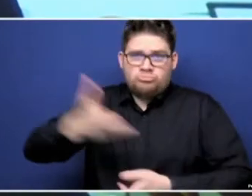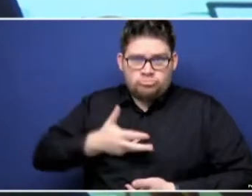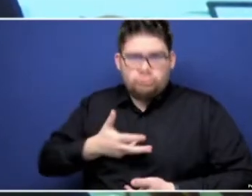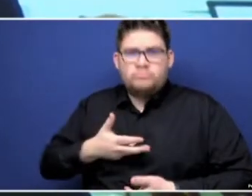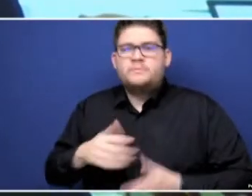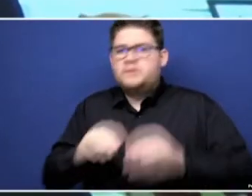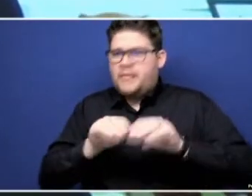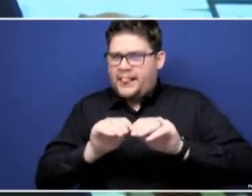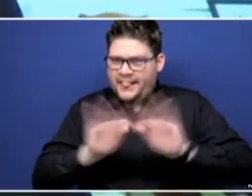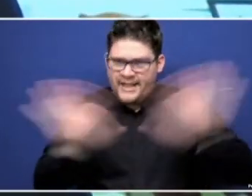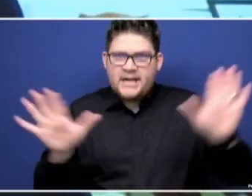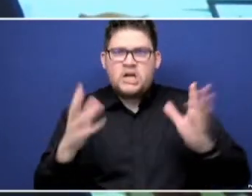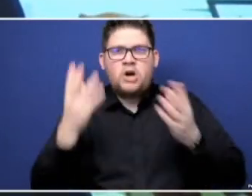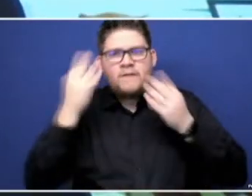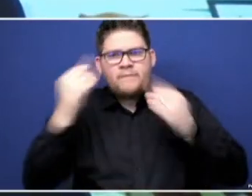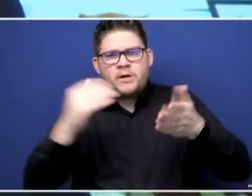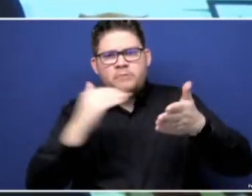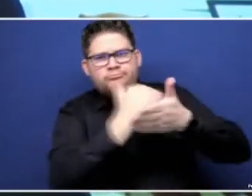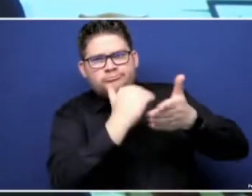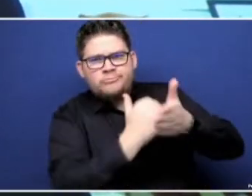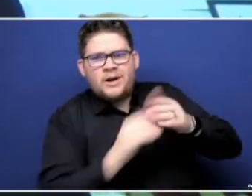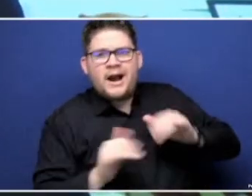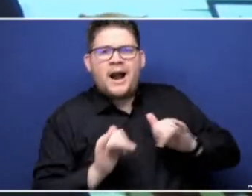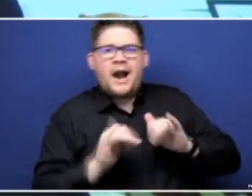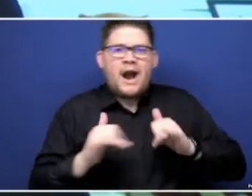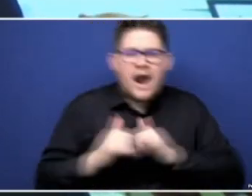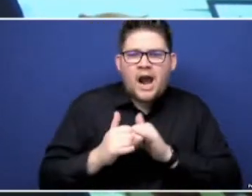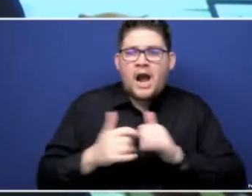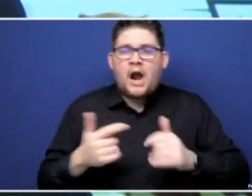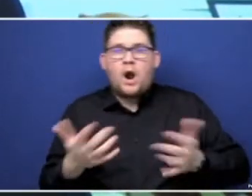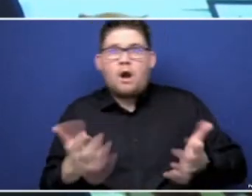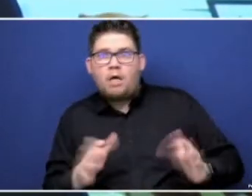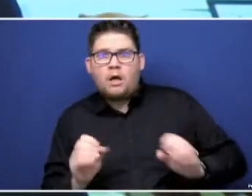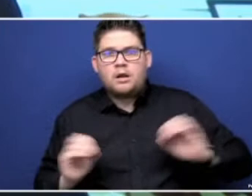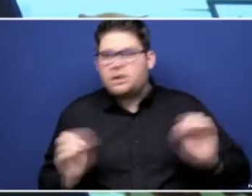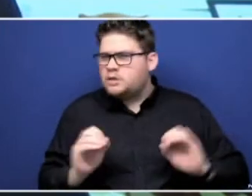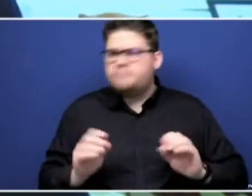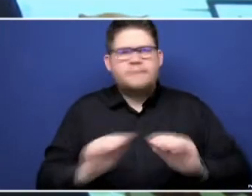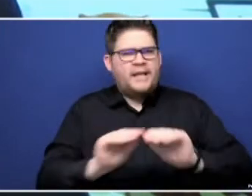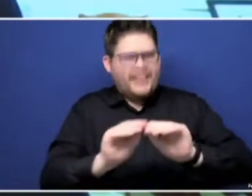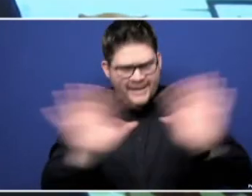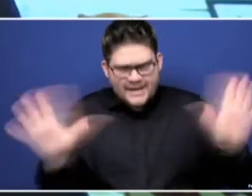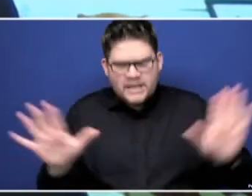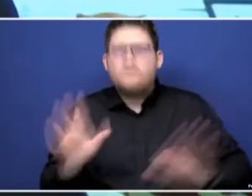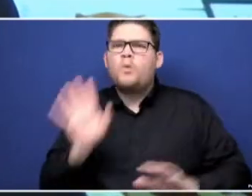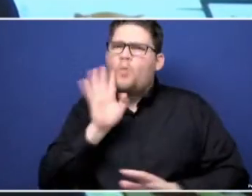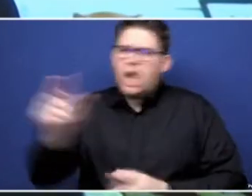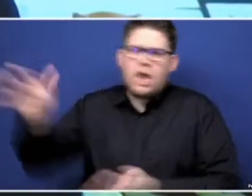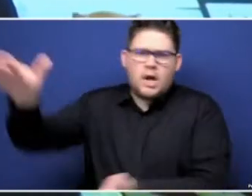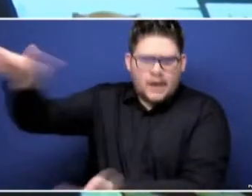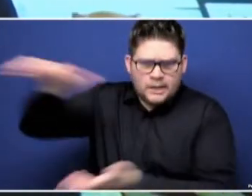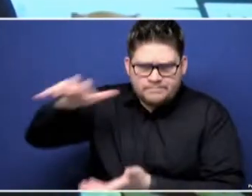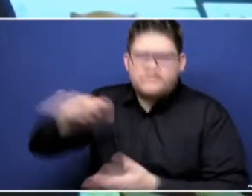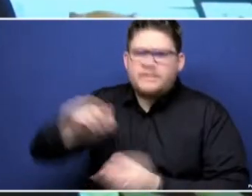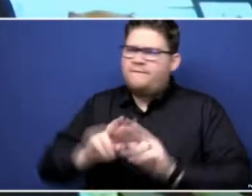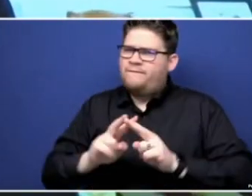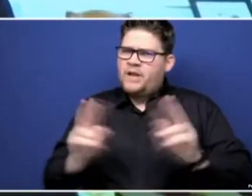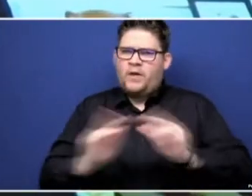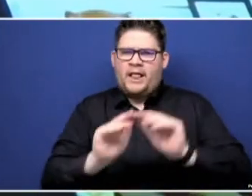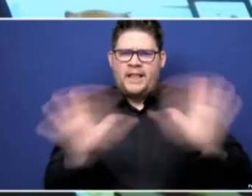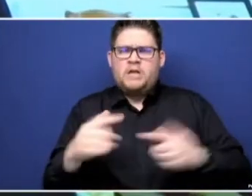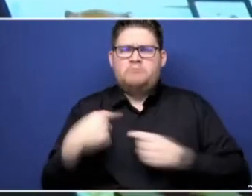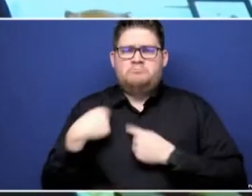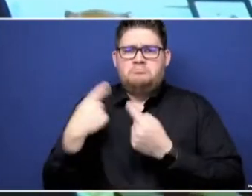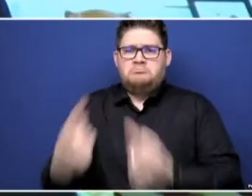whole province. We have 170 clinics operating in, you know, communities everywhere. You heard the